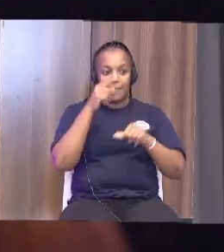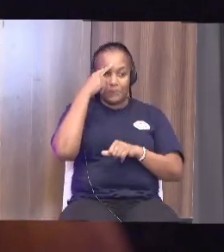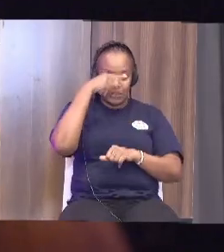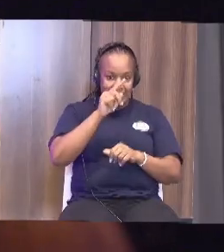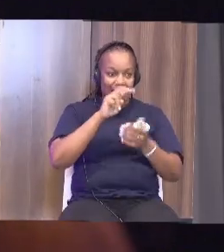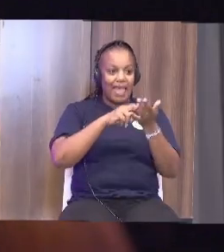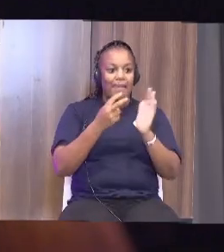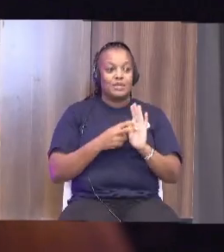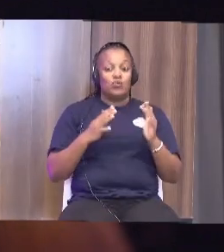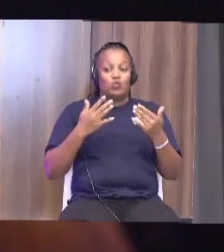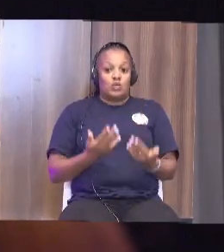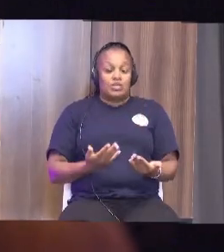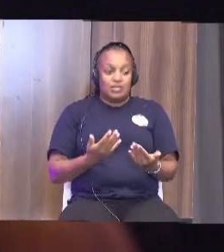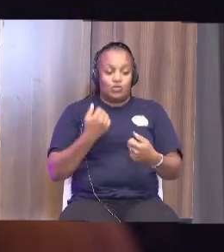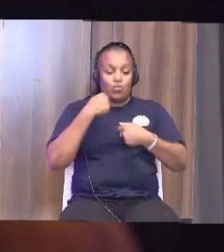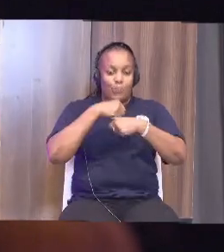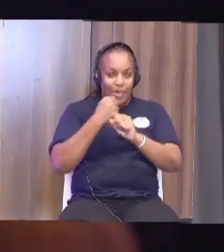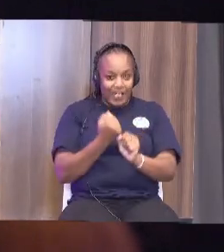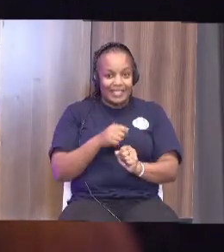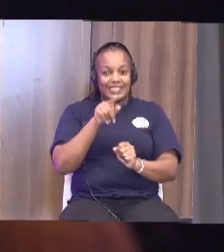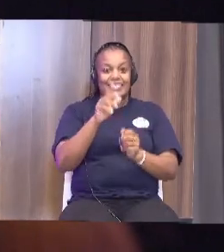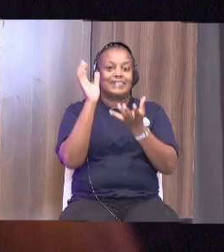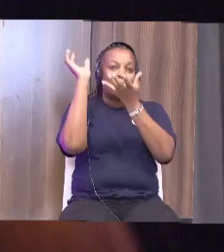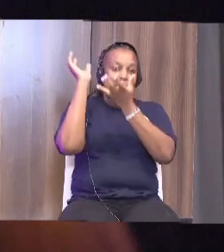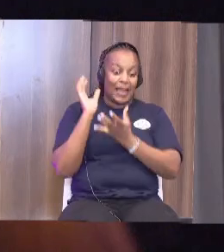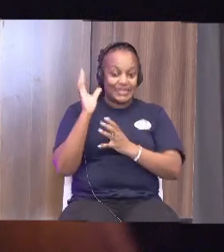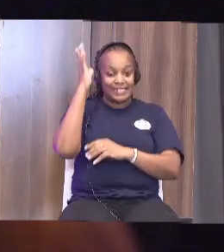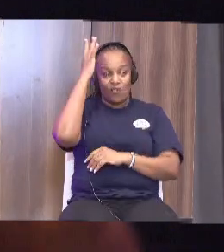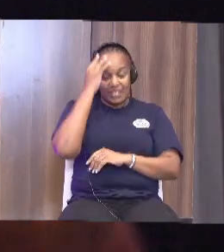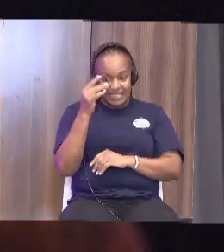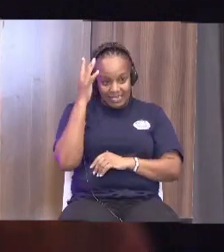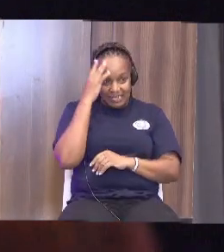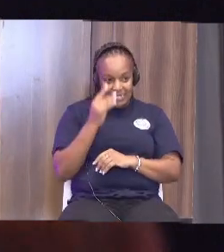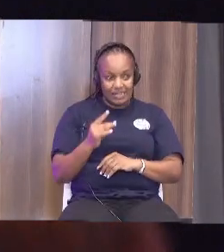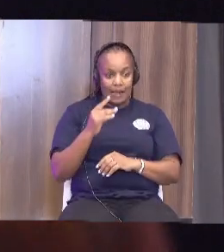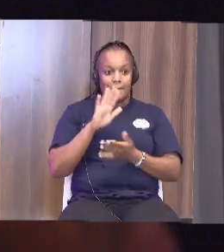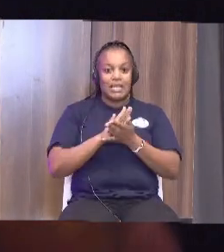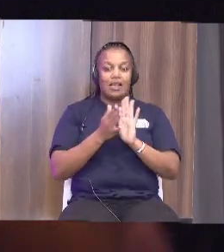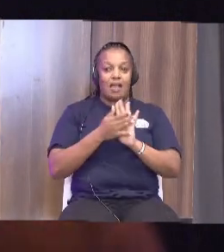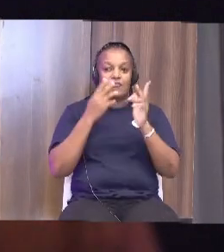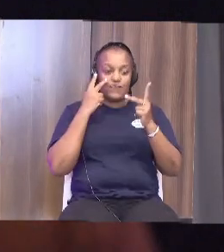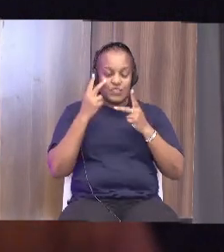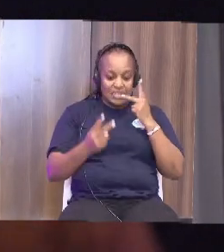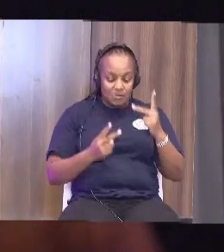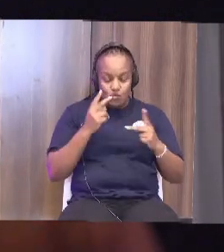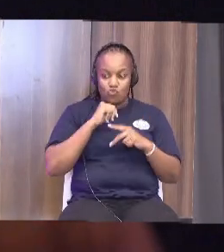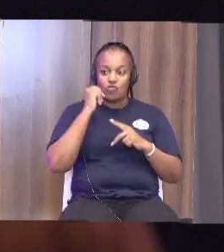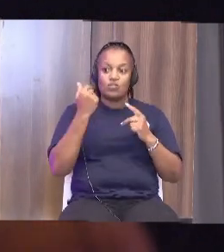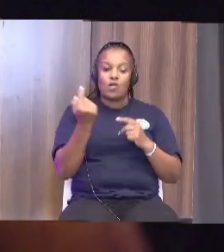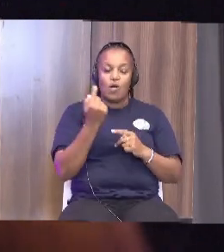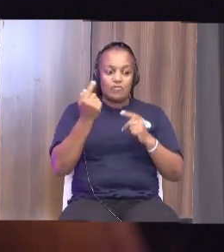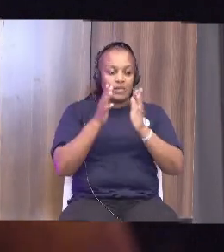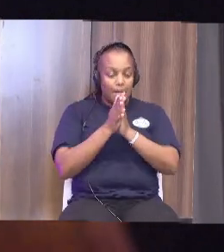to make the burden of the disease, first of all, visible, not only for the public, but also